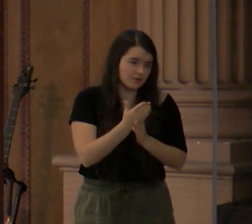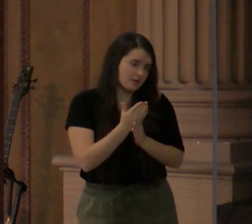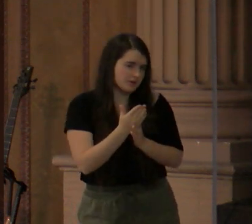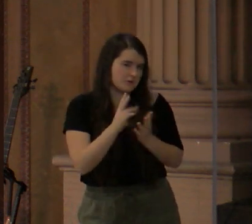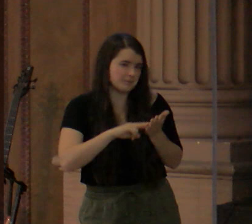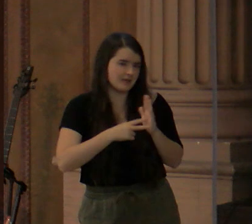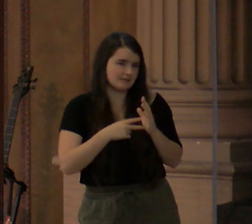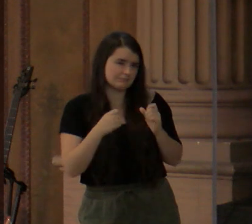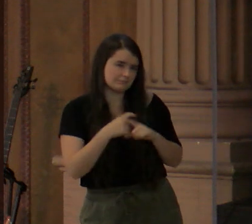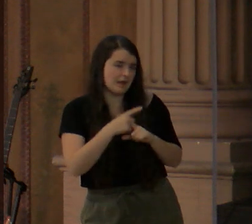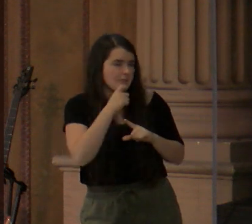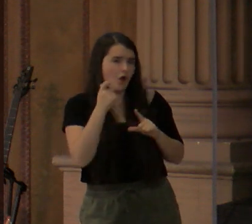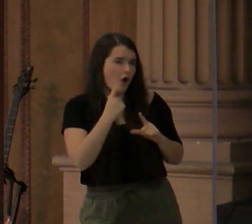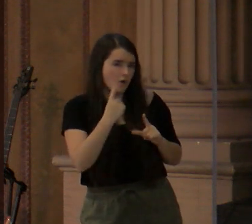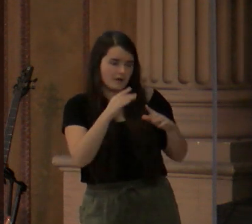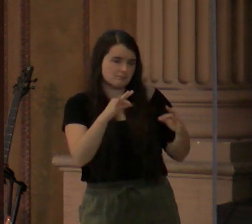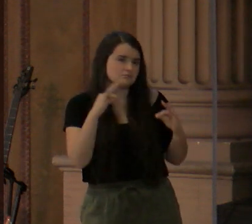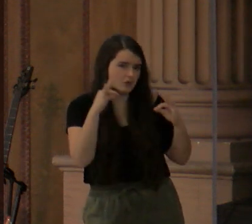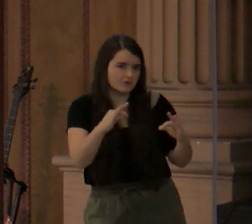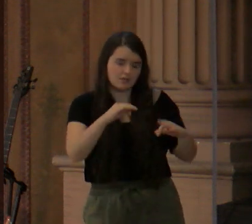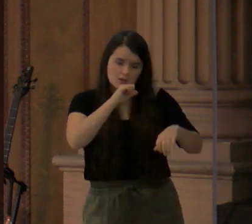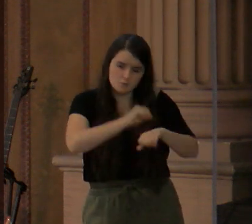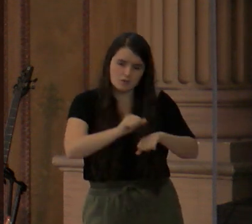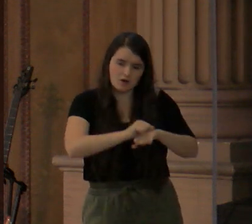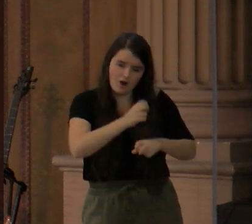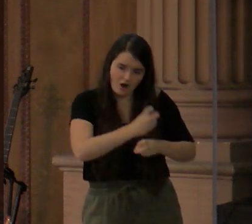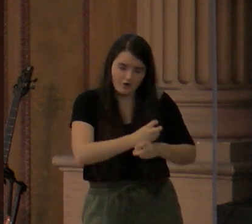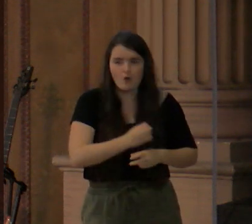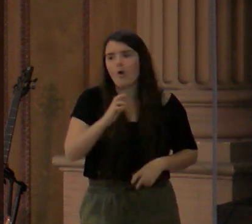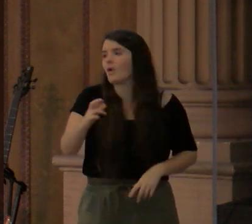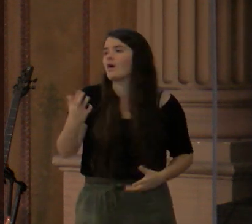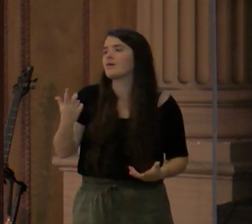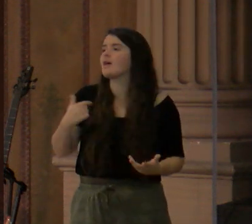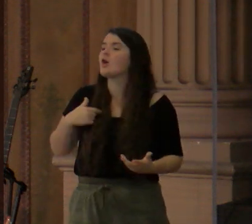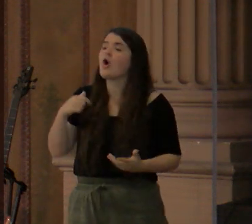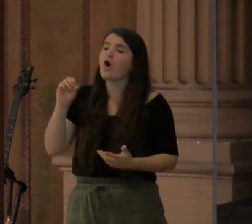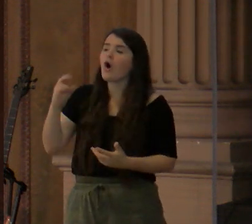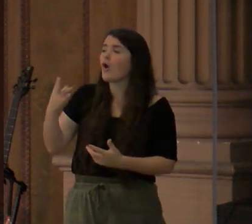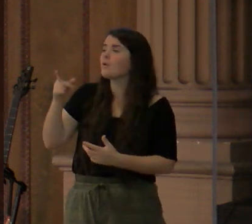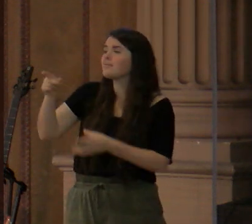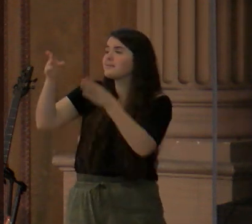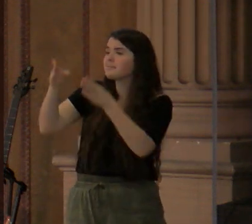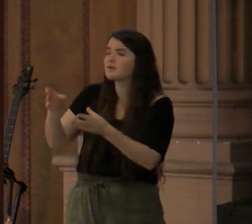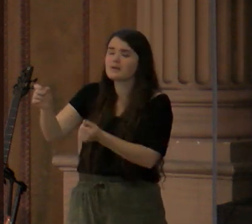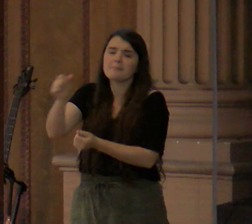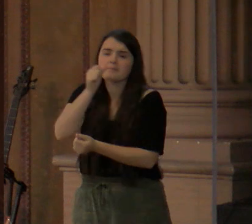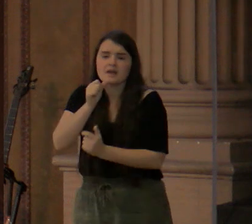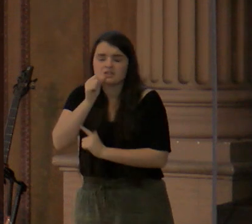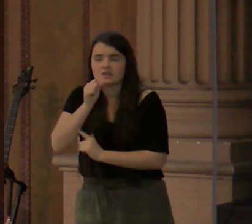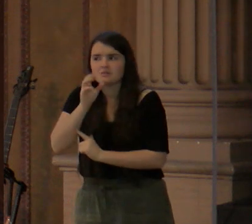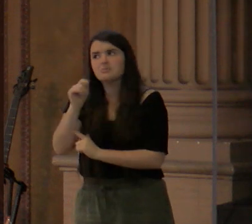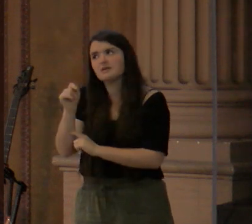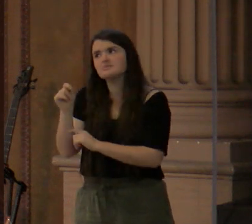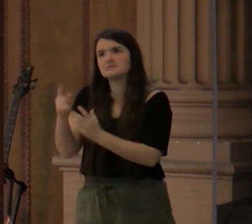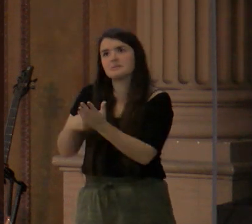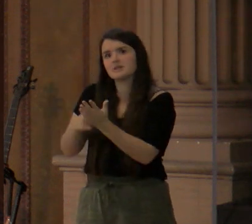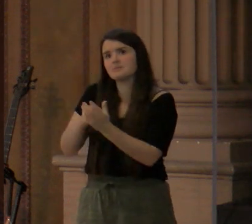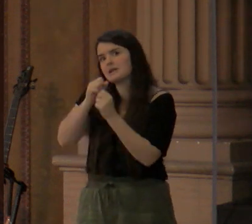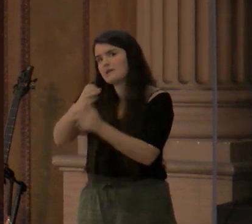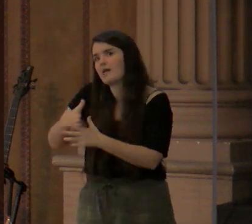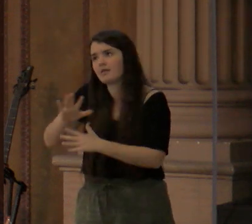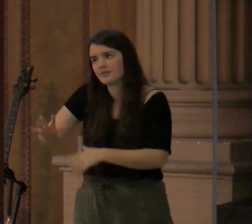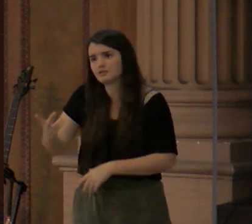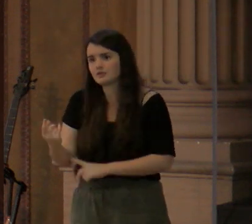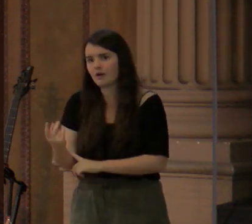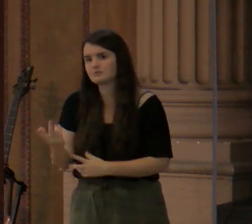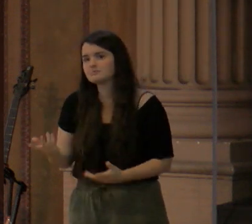not a patient person. Well, it's true that we fall short of perfection, but it doesn't mean that we don't have true